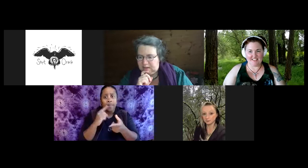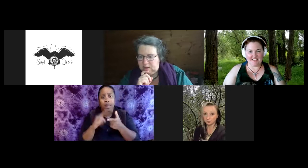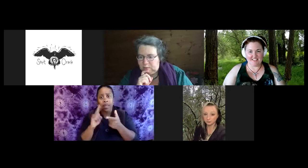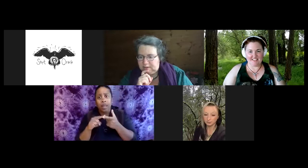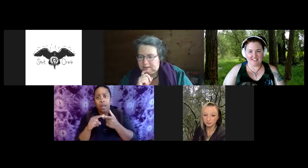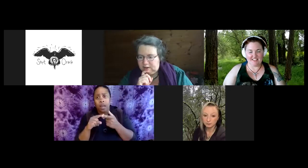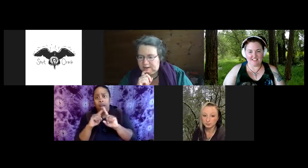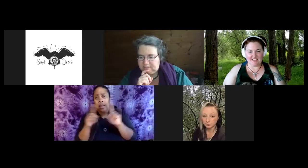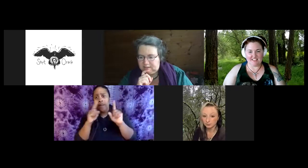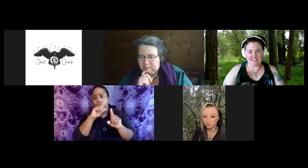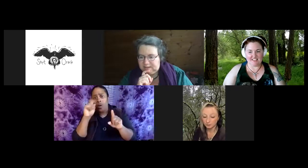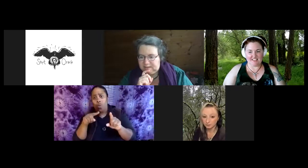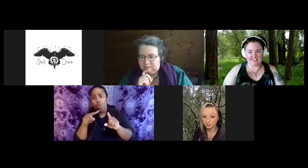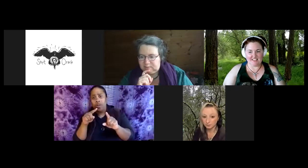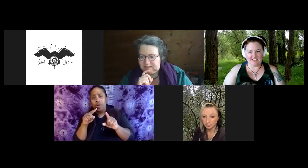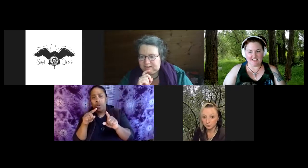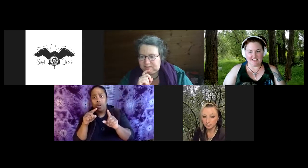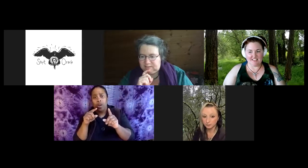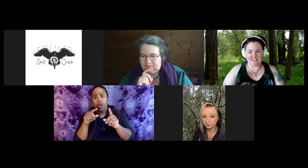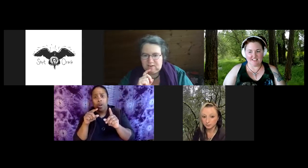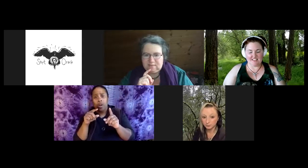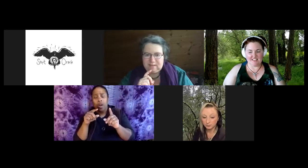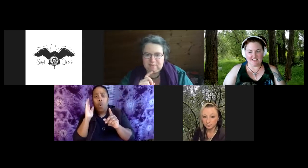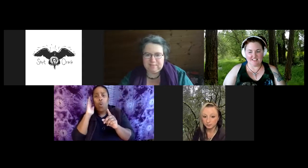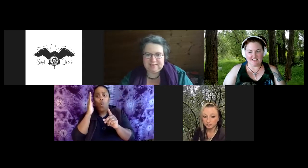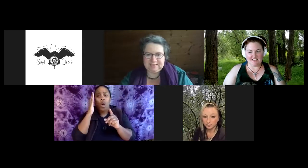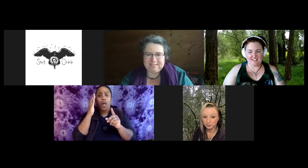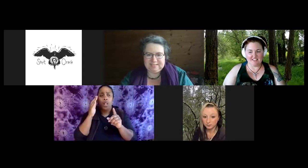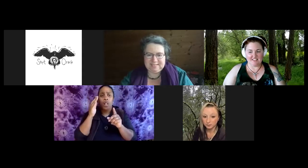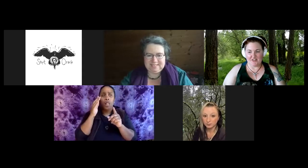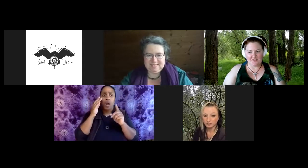in is, would an incarnated star being have trouble connecting with fairy realm?